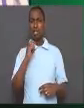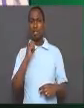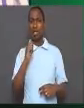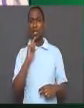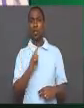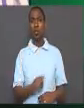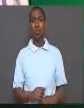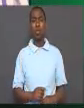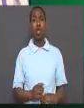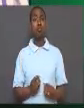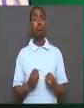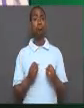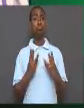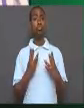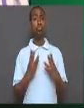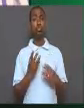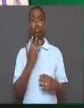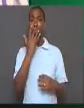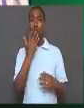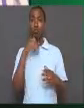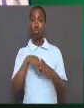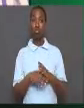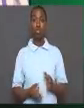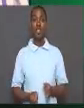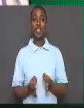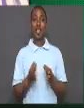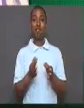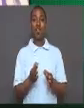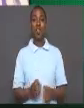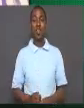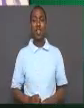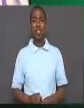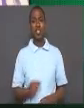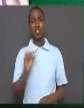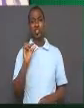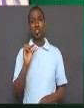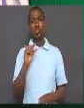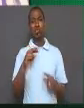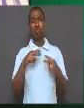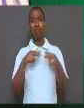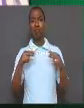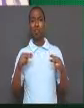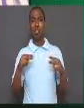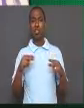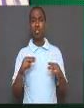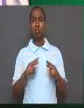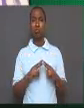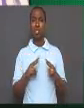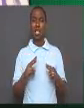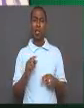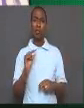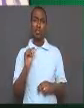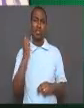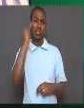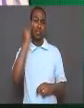for more blood to flow through. The smaller vessels are extremely